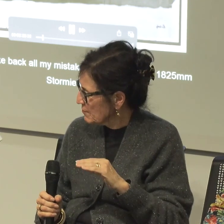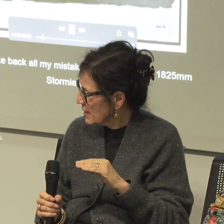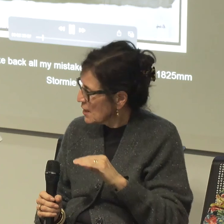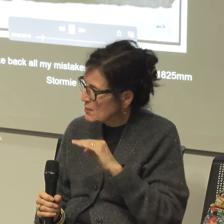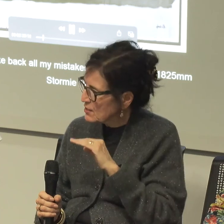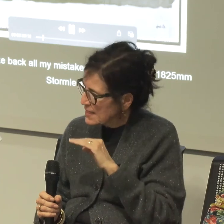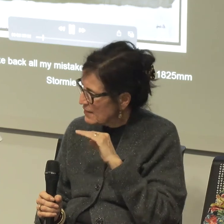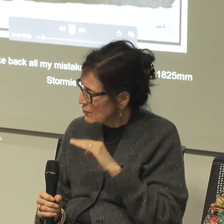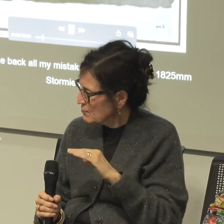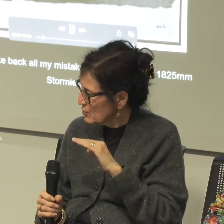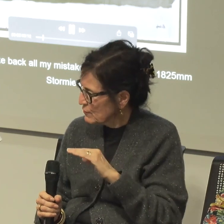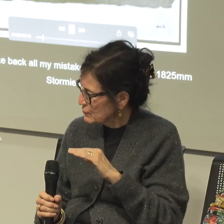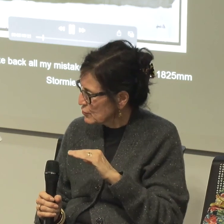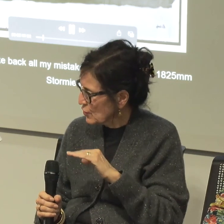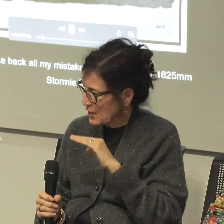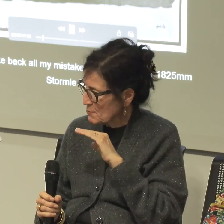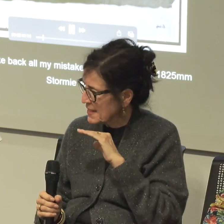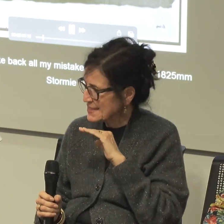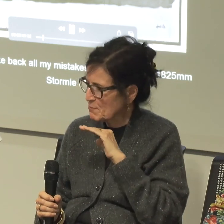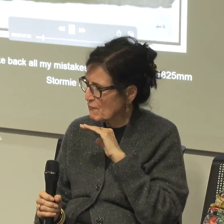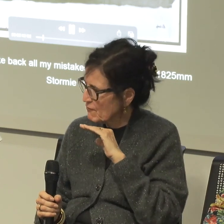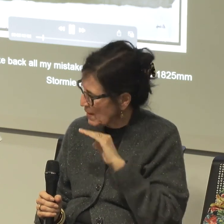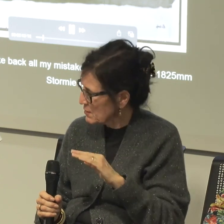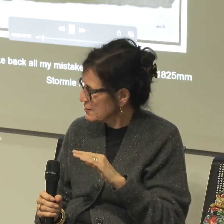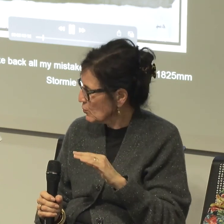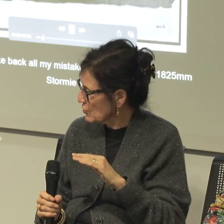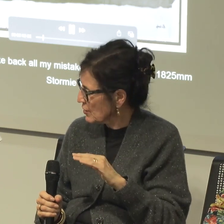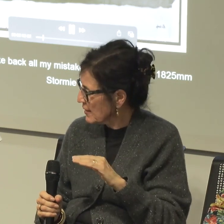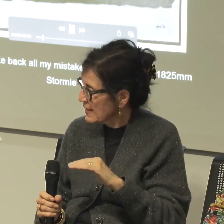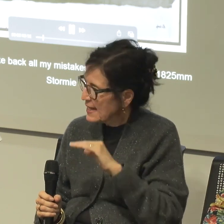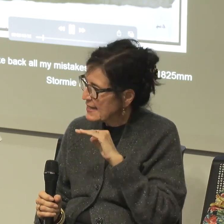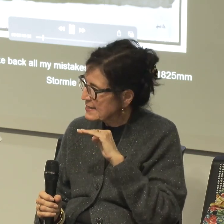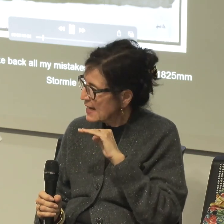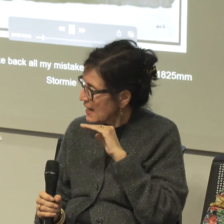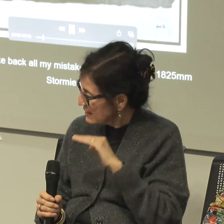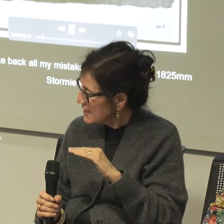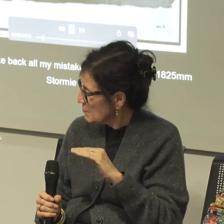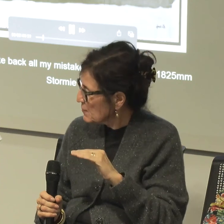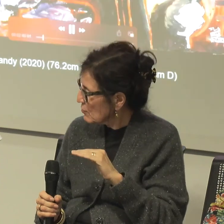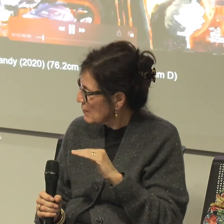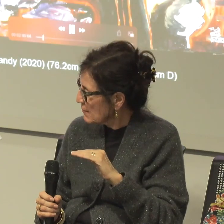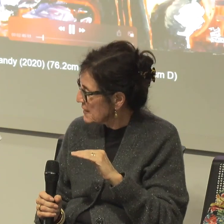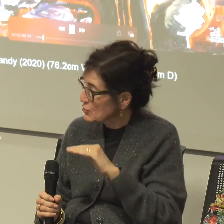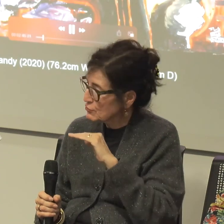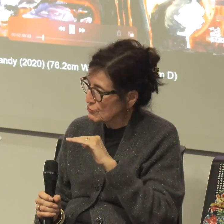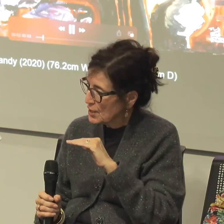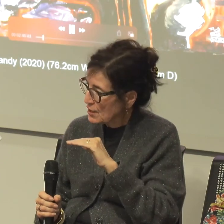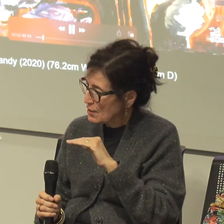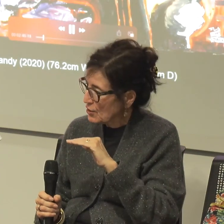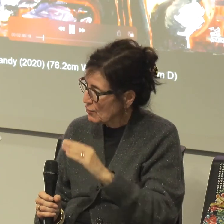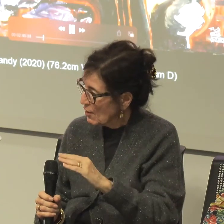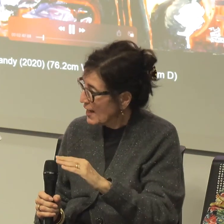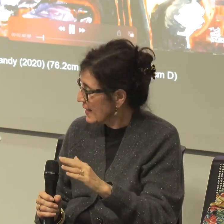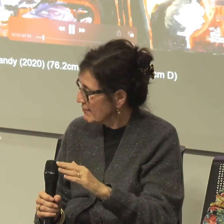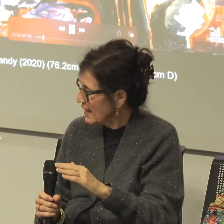them, because I've got a beautiful studio and I make some fabulous work, and I need people around me to